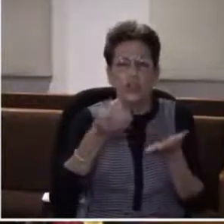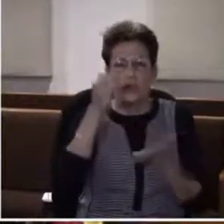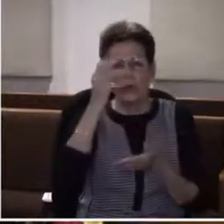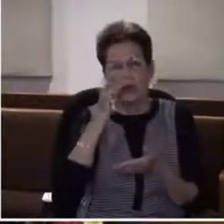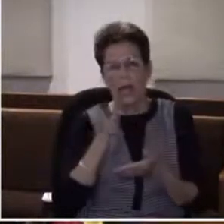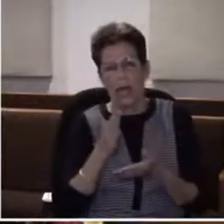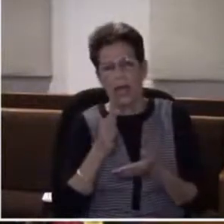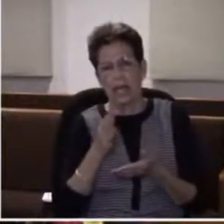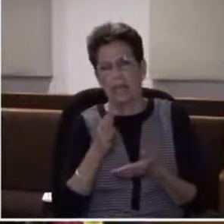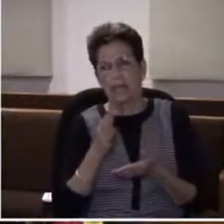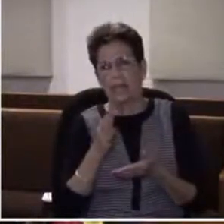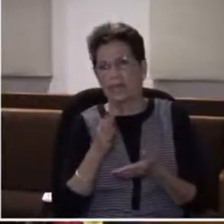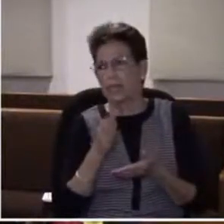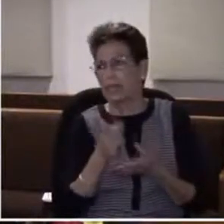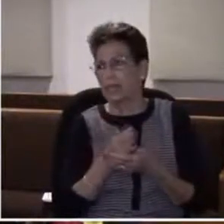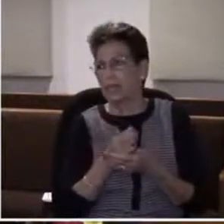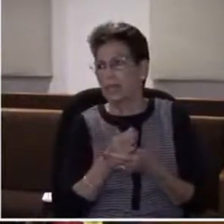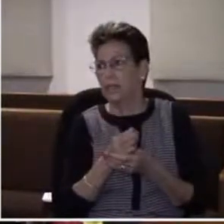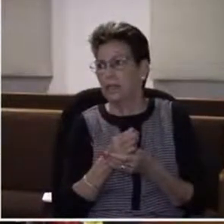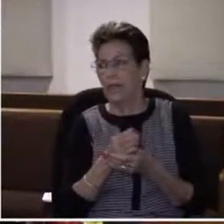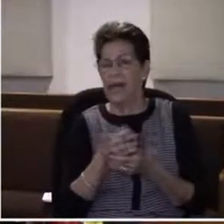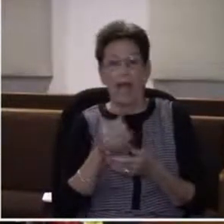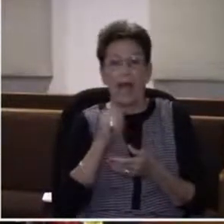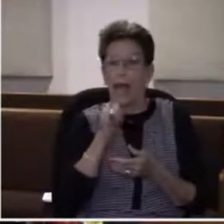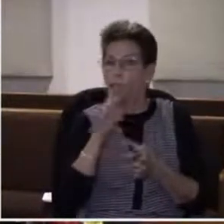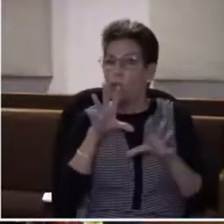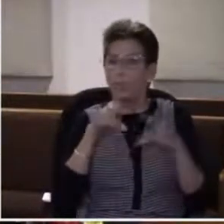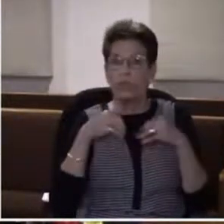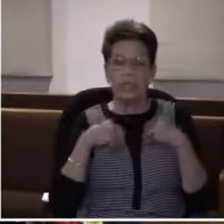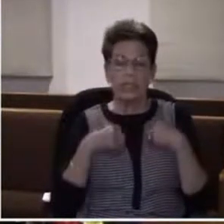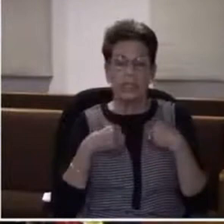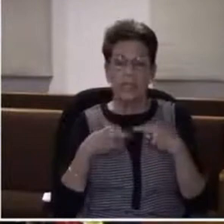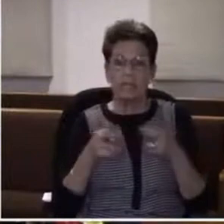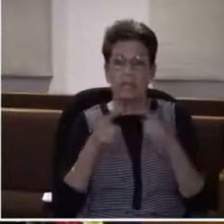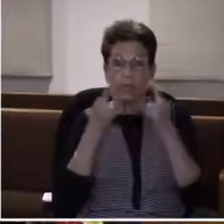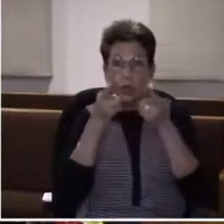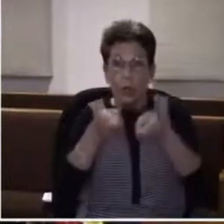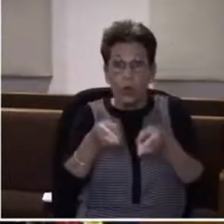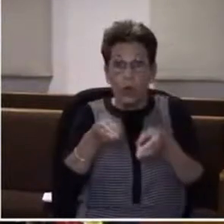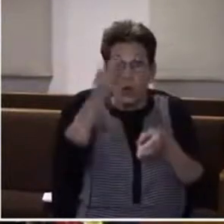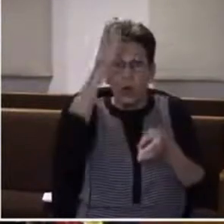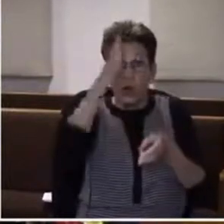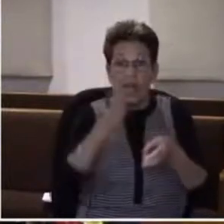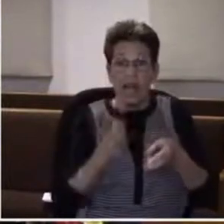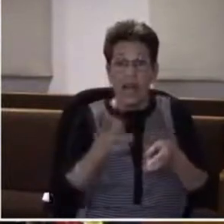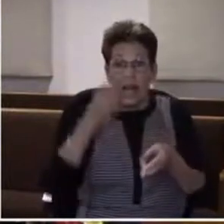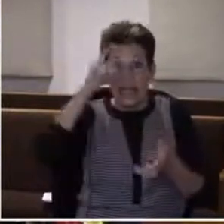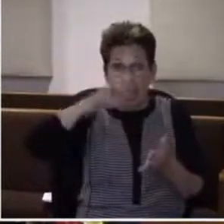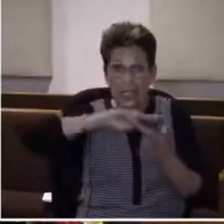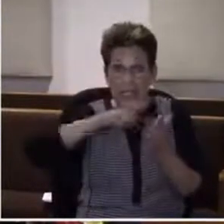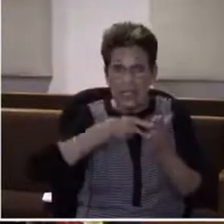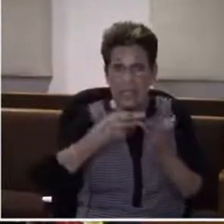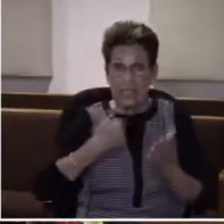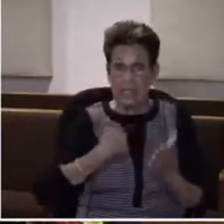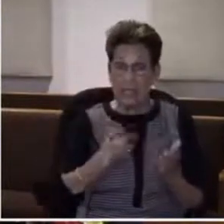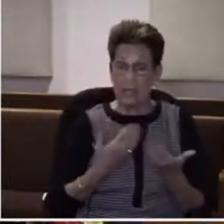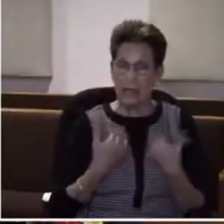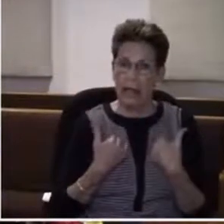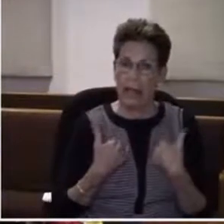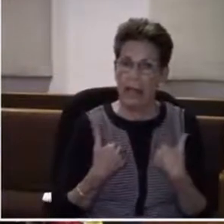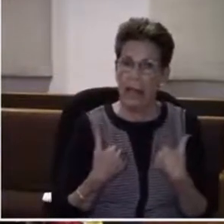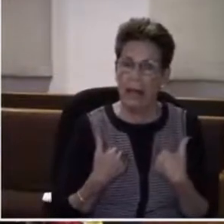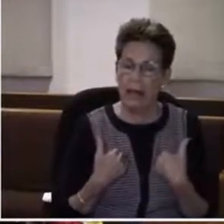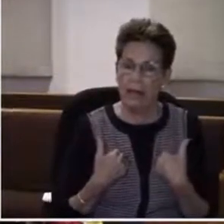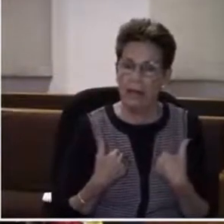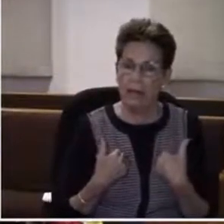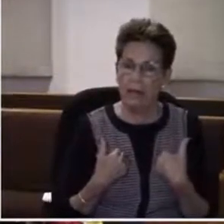from standing there one day and receiving a reward in the way that I steward what God had stewarded me. And instead of complaining about, well, my life